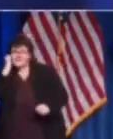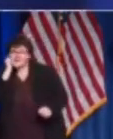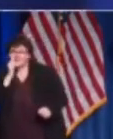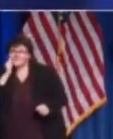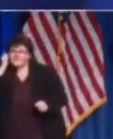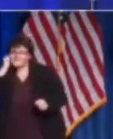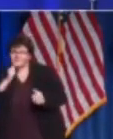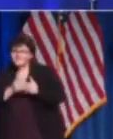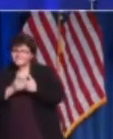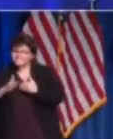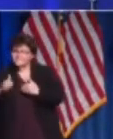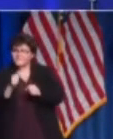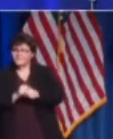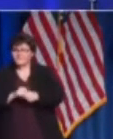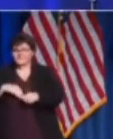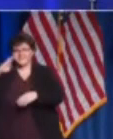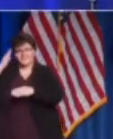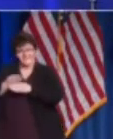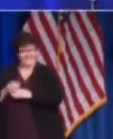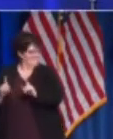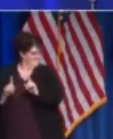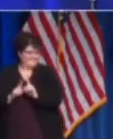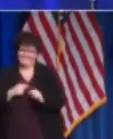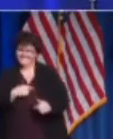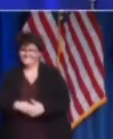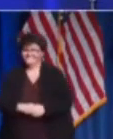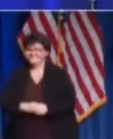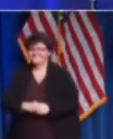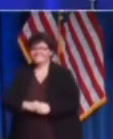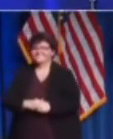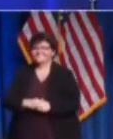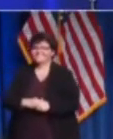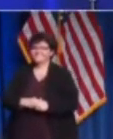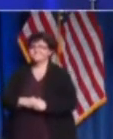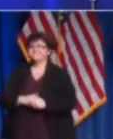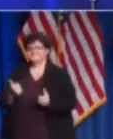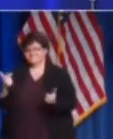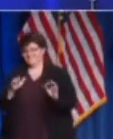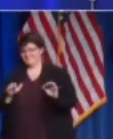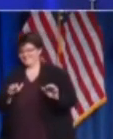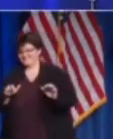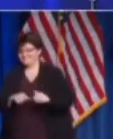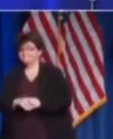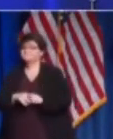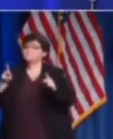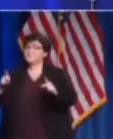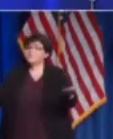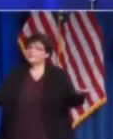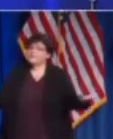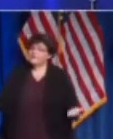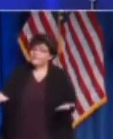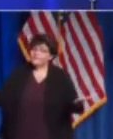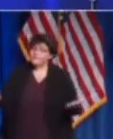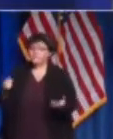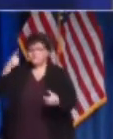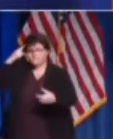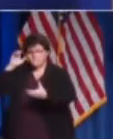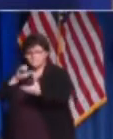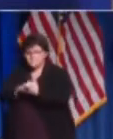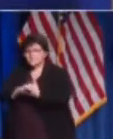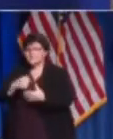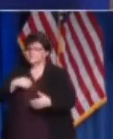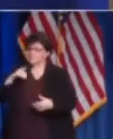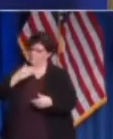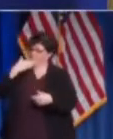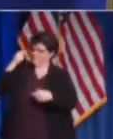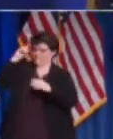and my son Jack, and all the people in Connecticut who believe in our hearts that this is the best state in the nation. God bless Connecticut.